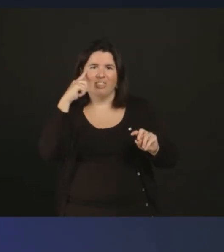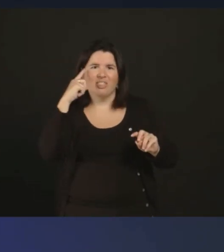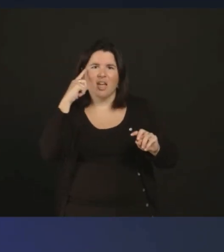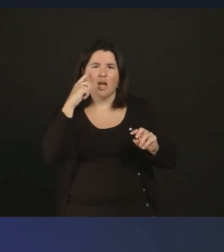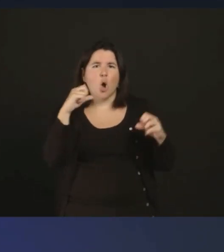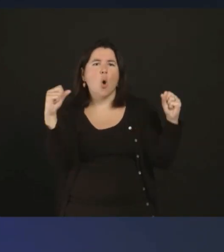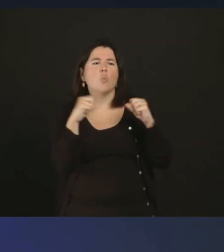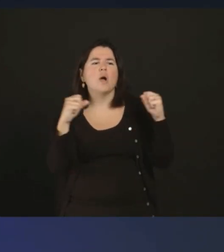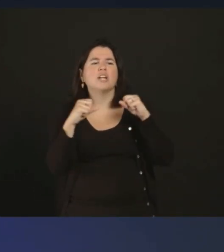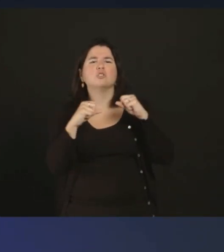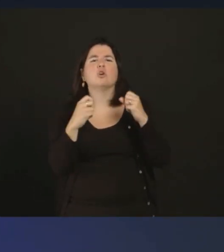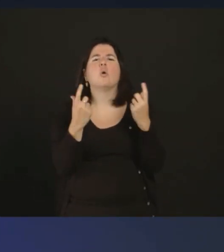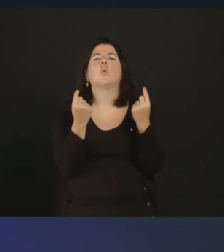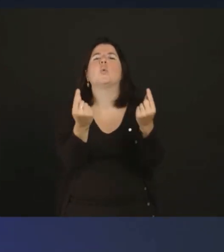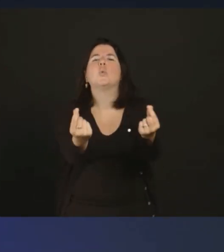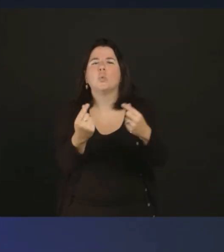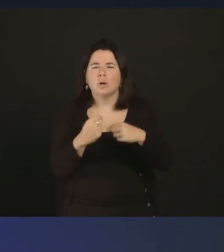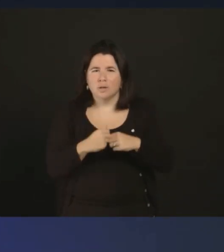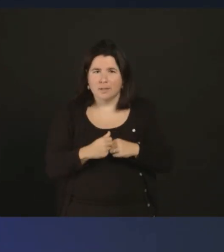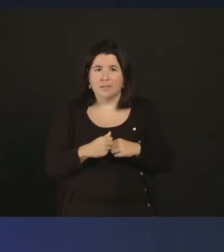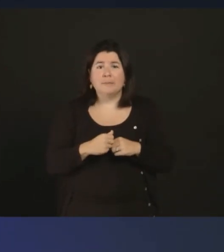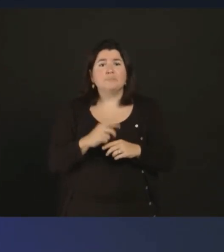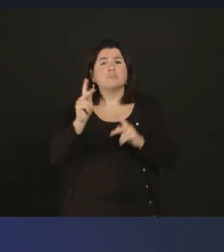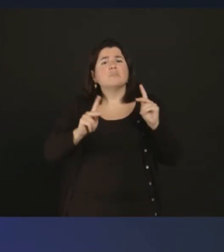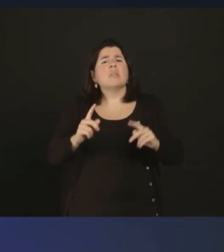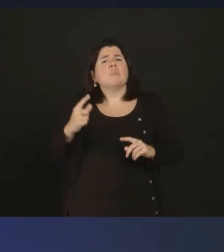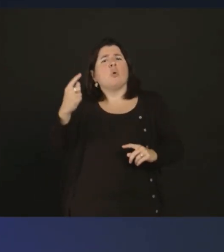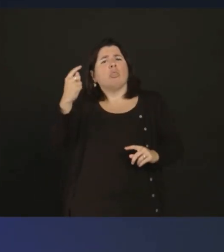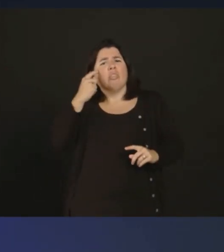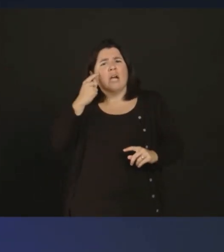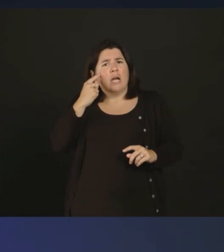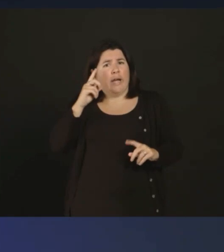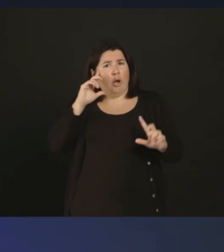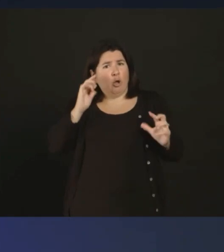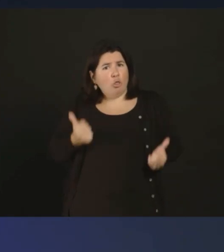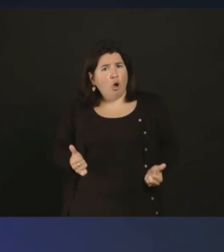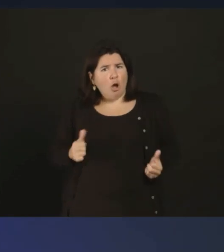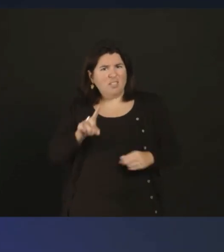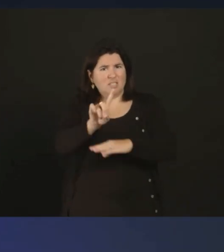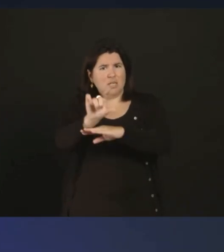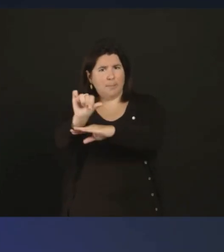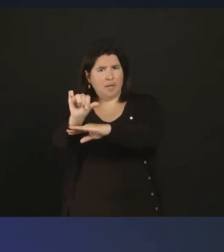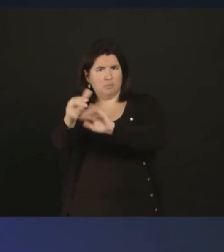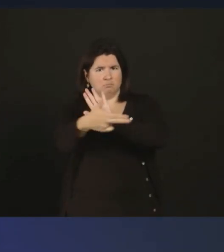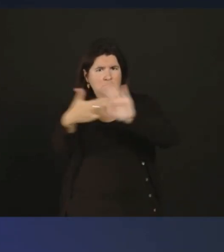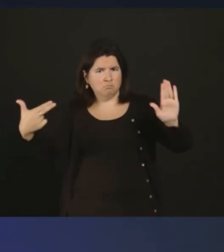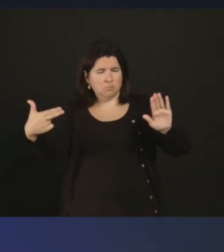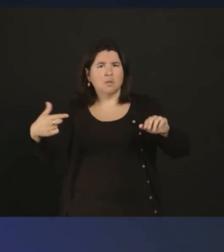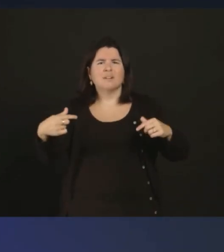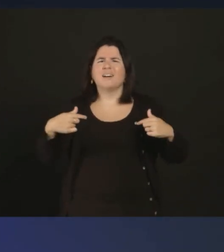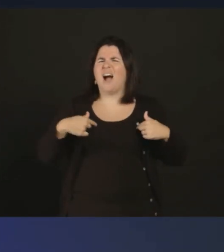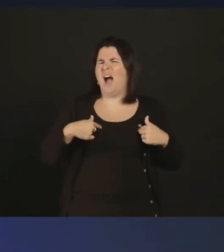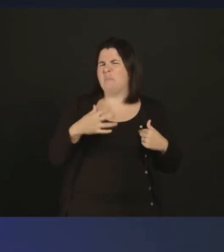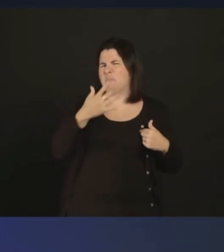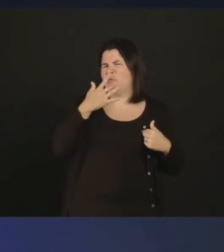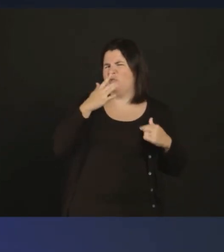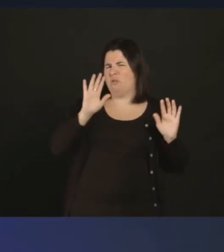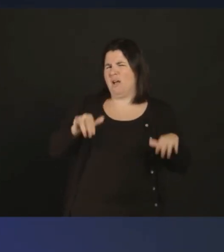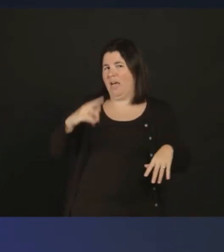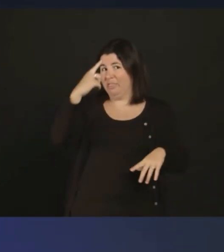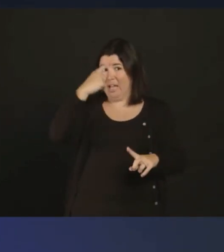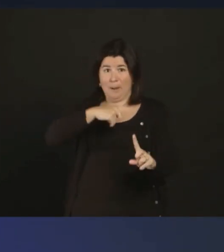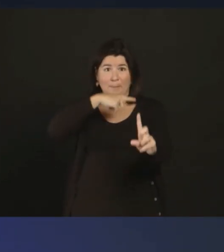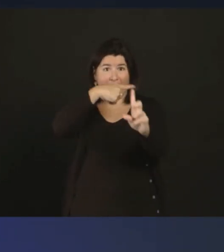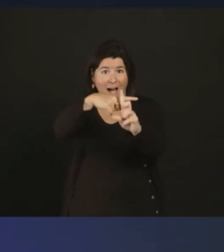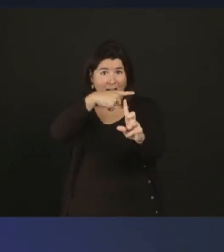Some people will contend that my hearing loss was a disability. I prefer to see the positive aspects and the benefit of growing up paying